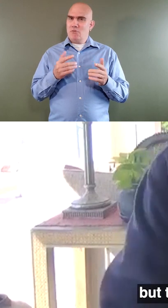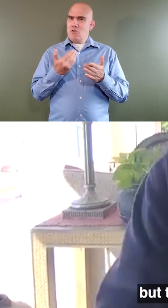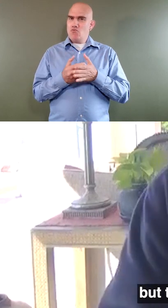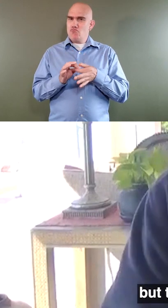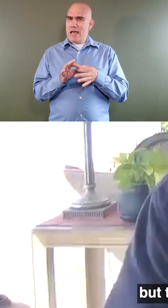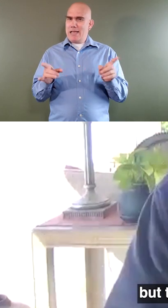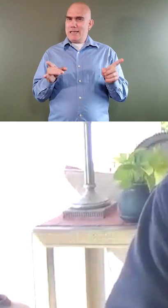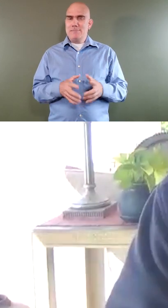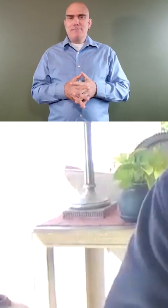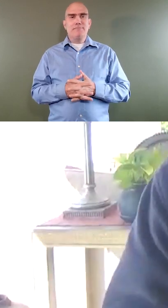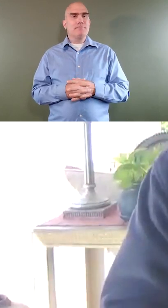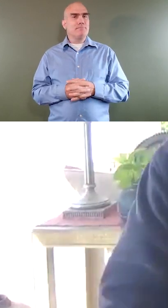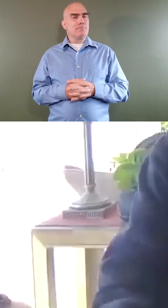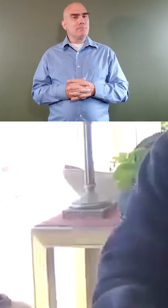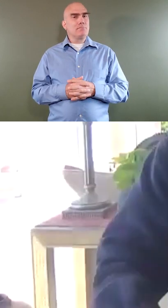very closely related.